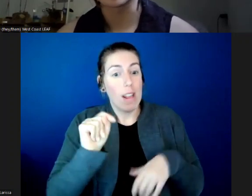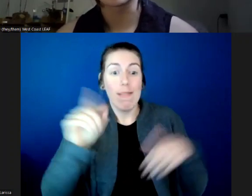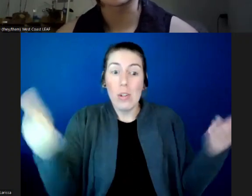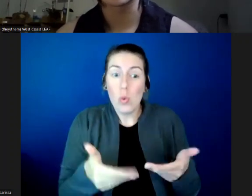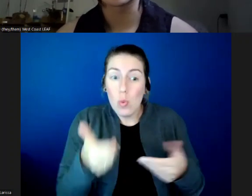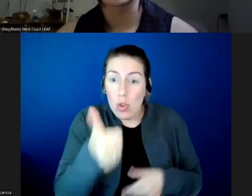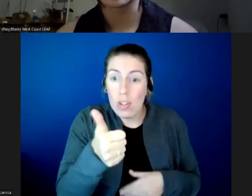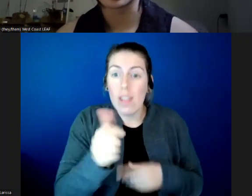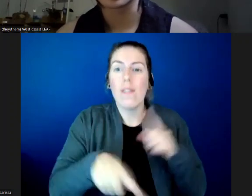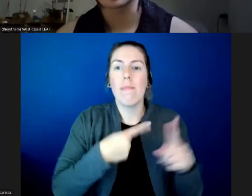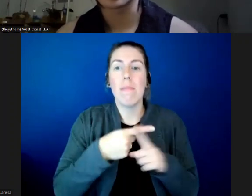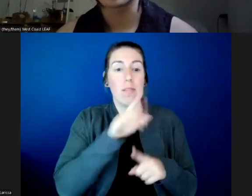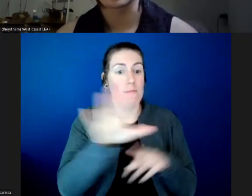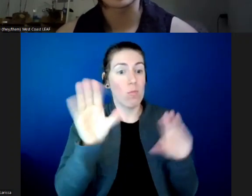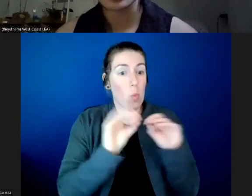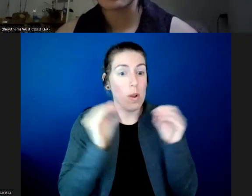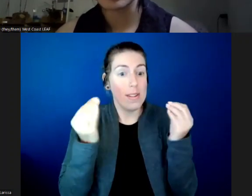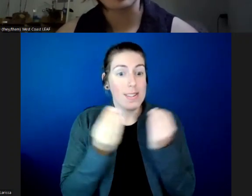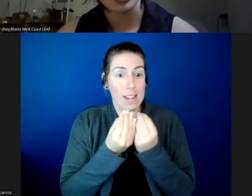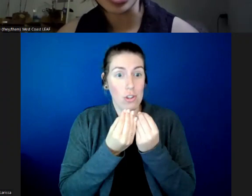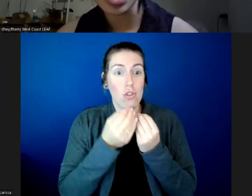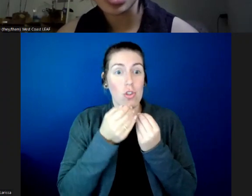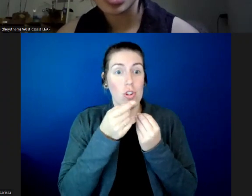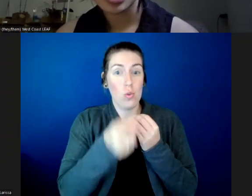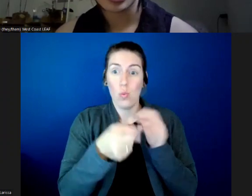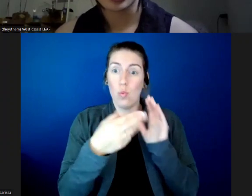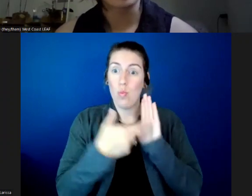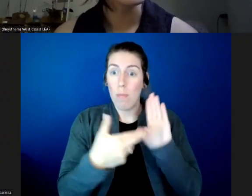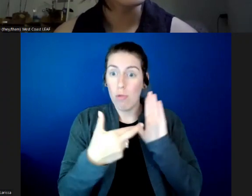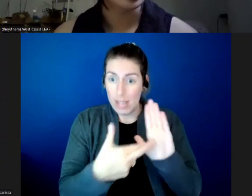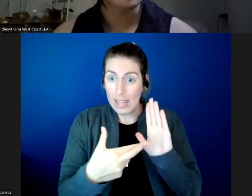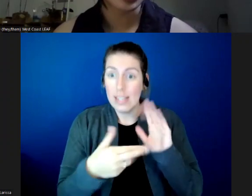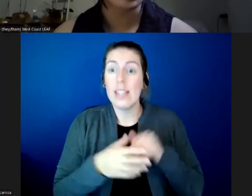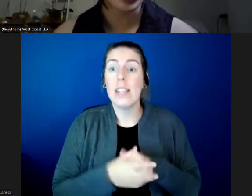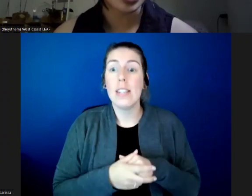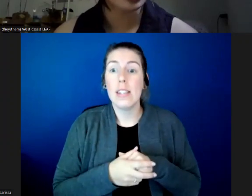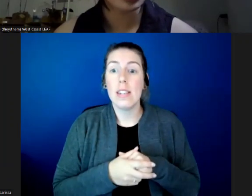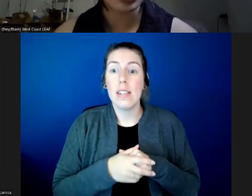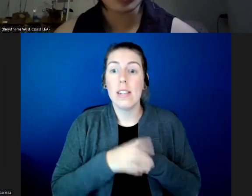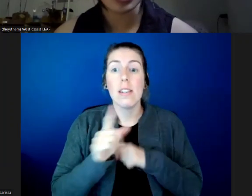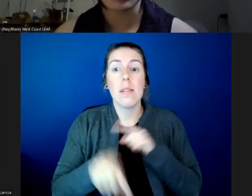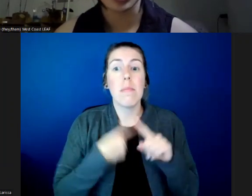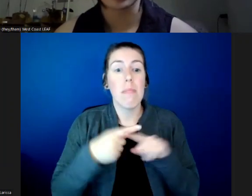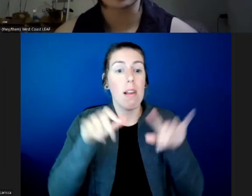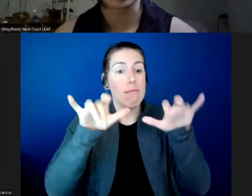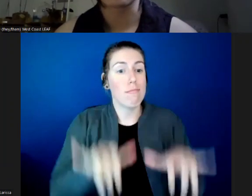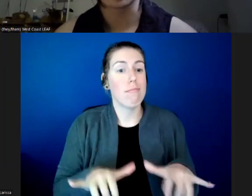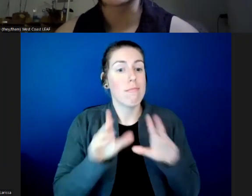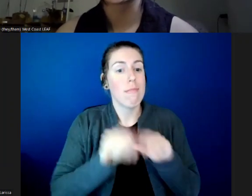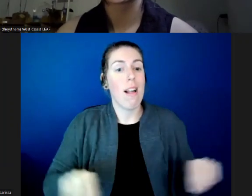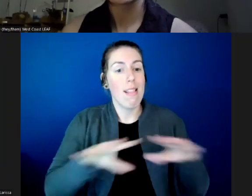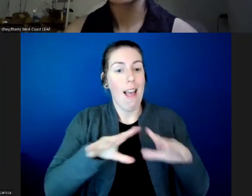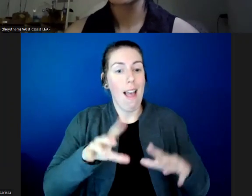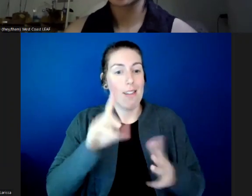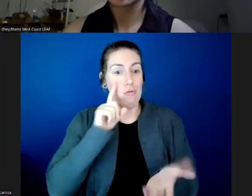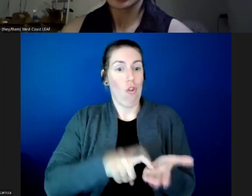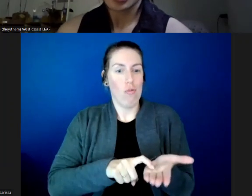and the organizations that you're attending from, if any, and also type a land acknowledgement of where you're joining